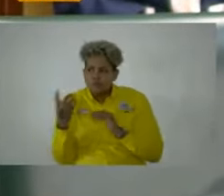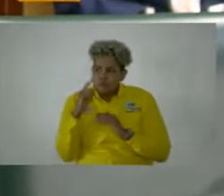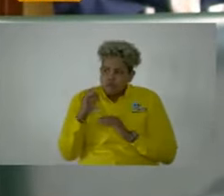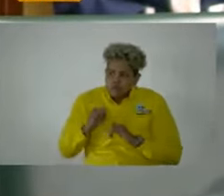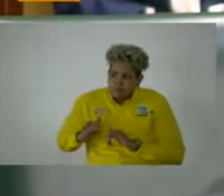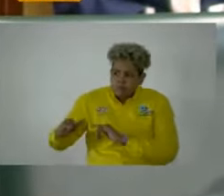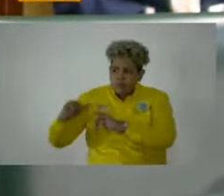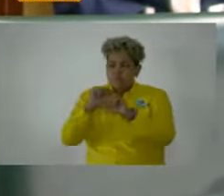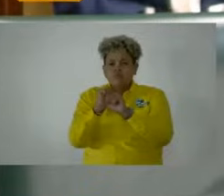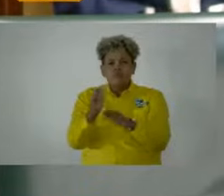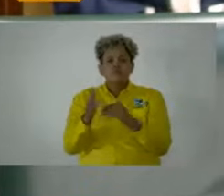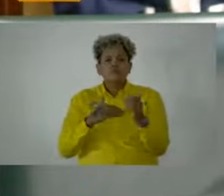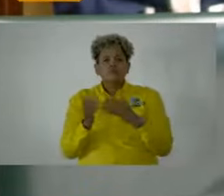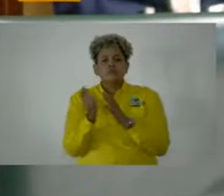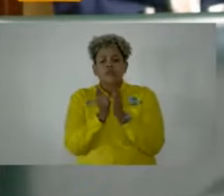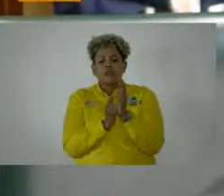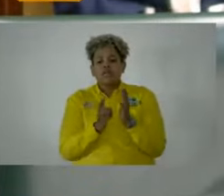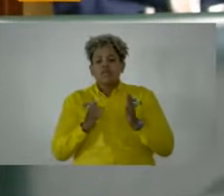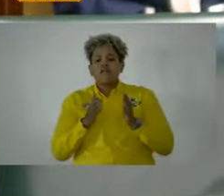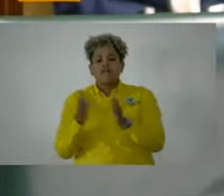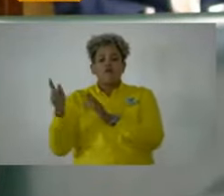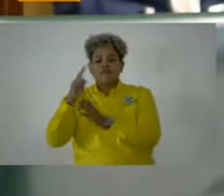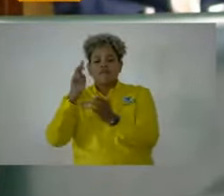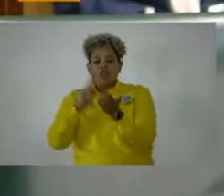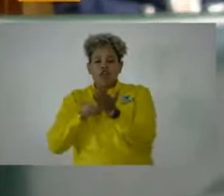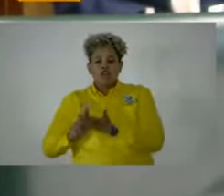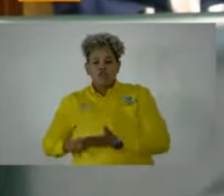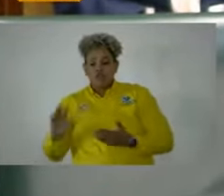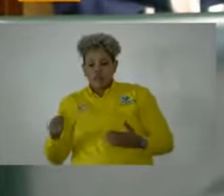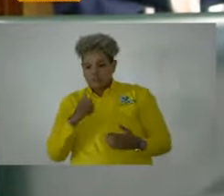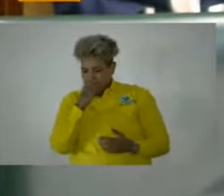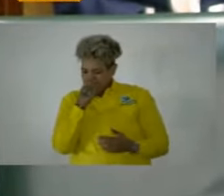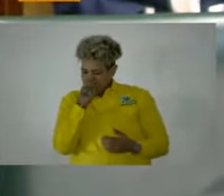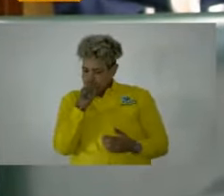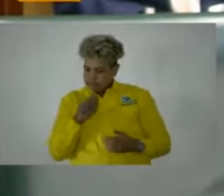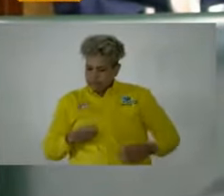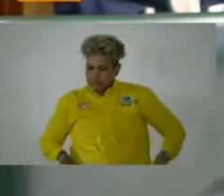workers, regardless of the legal form of their contracts.